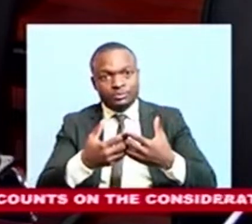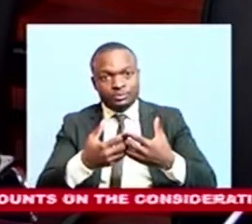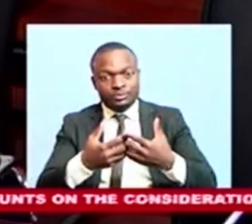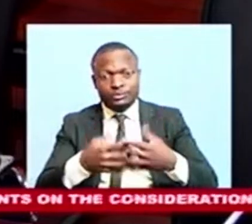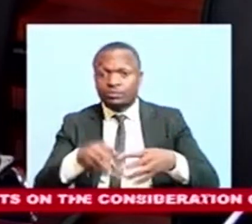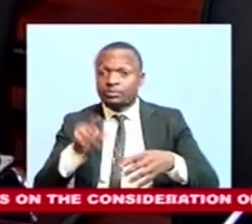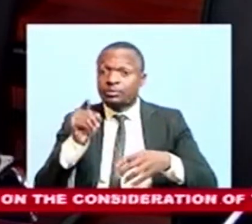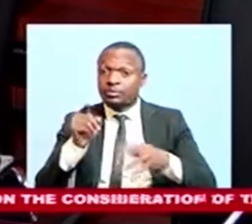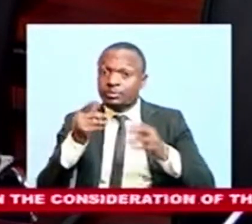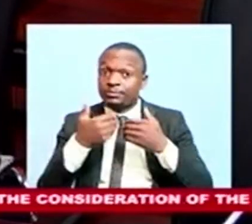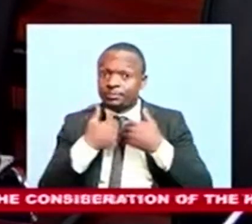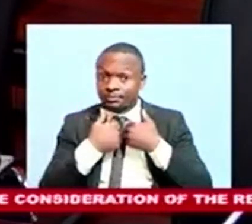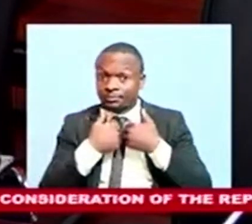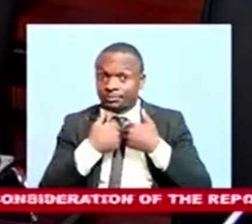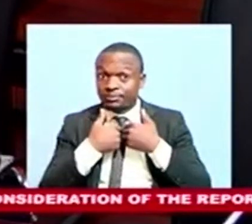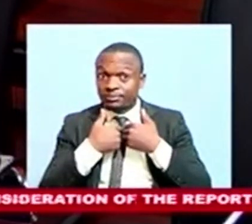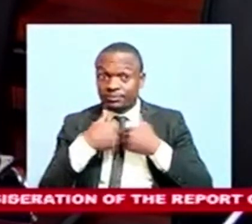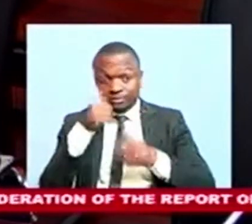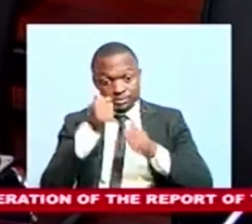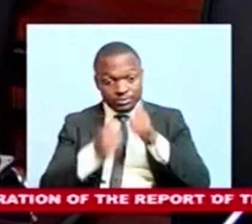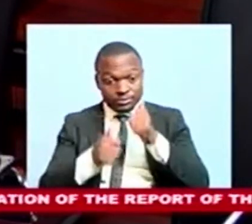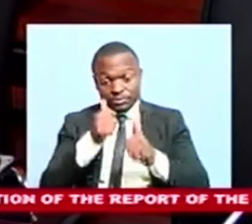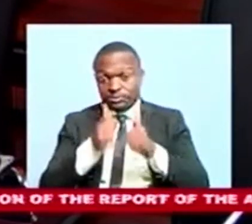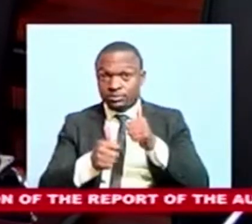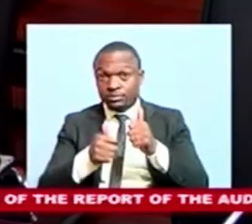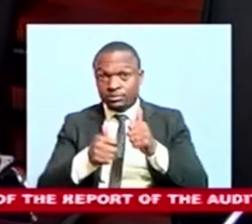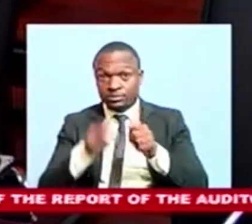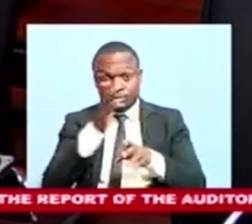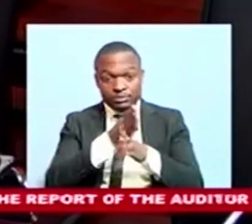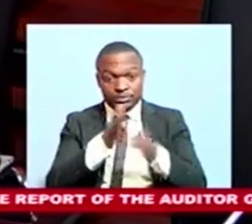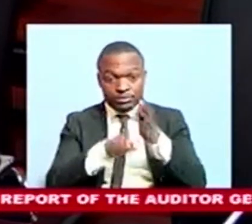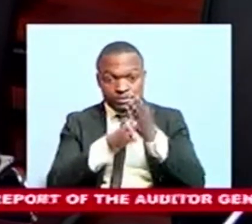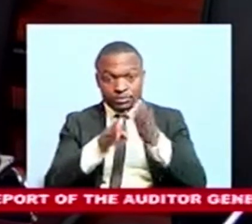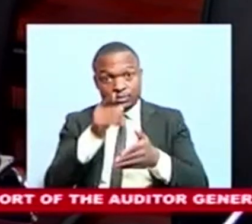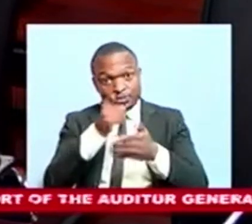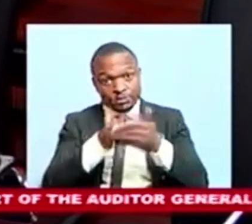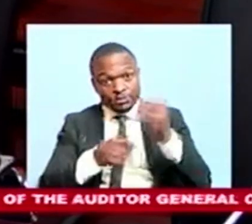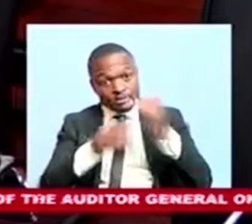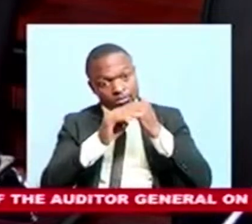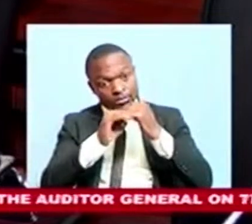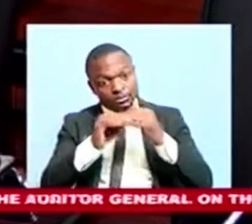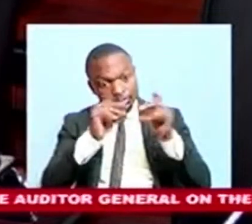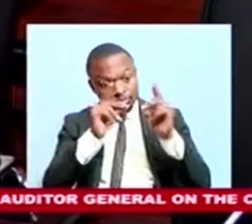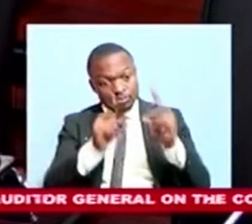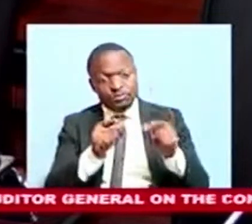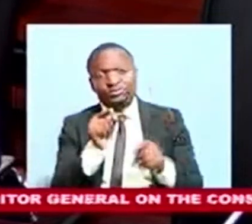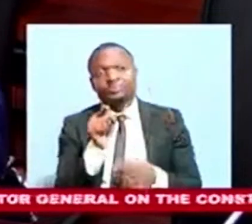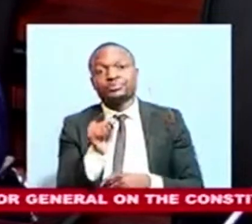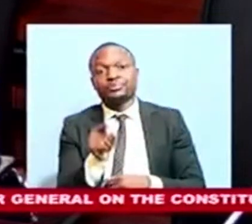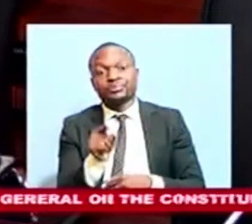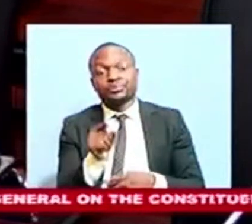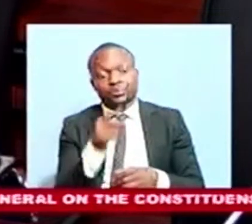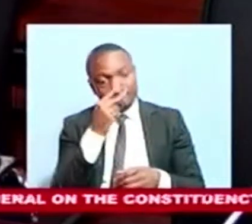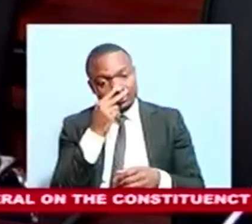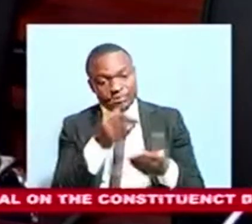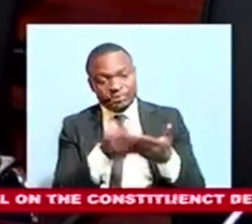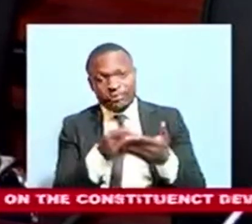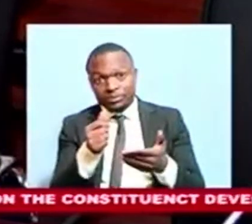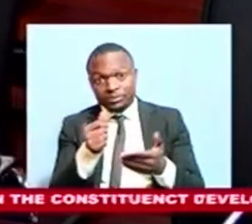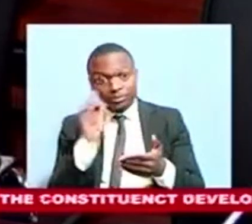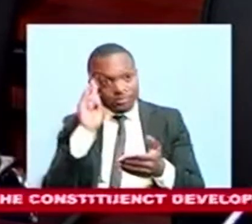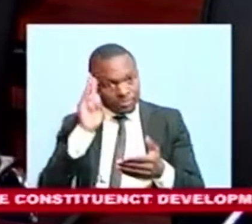you have, which contractor have you engaged? At which stage are you? Because it looks like this money will still be